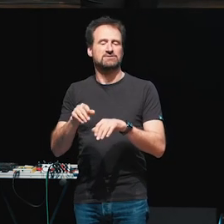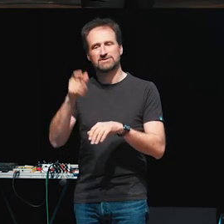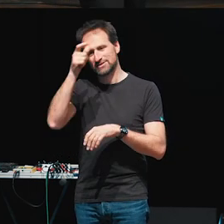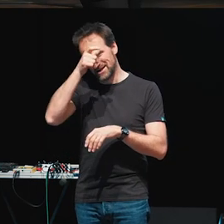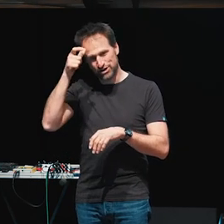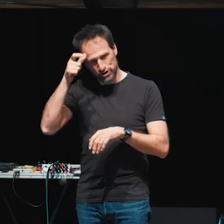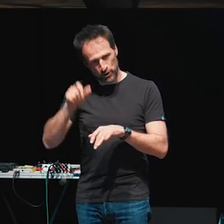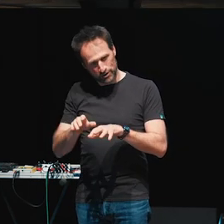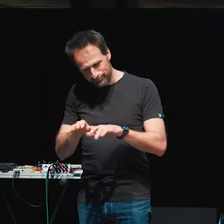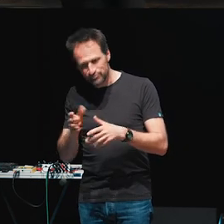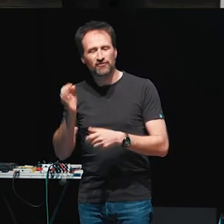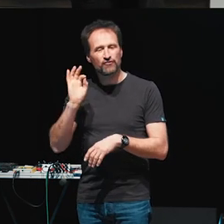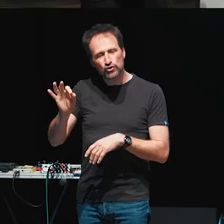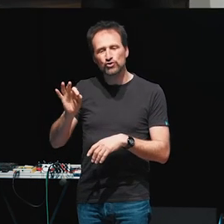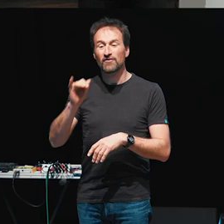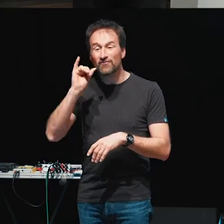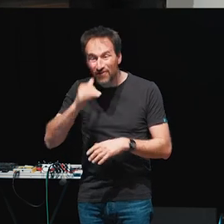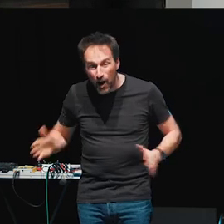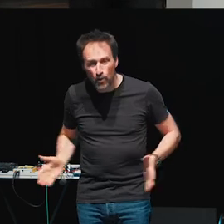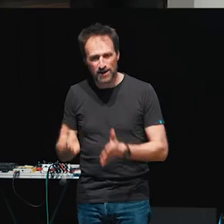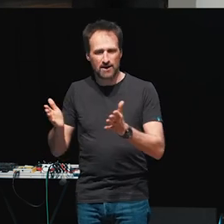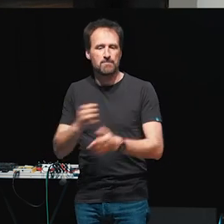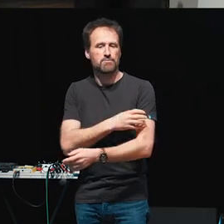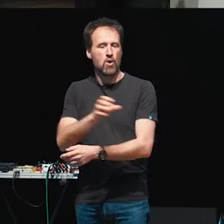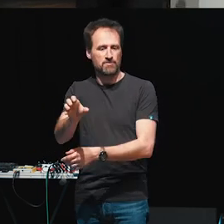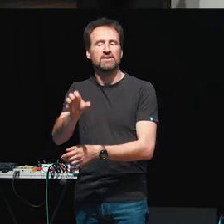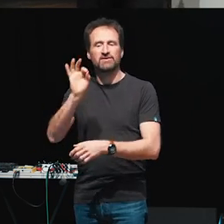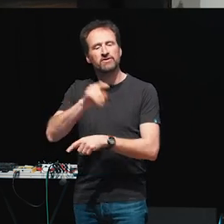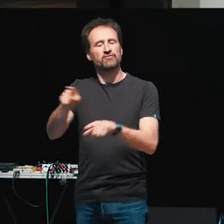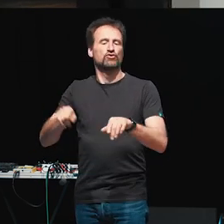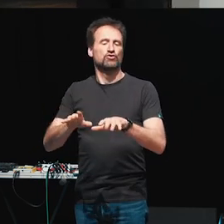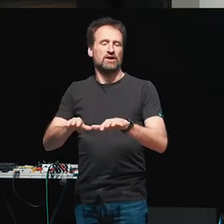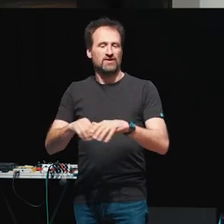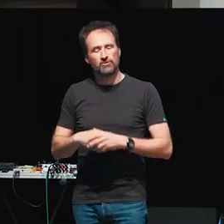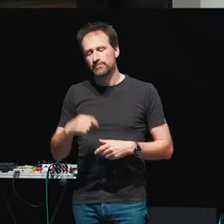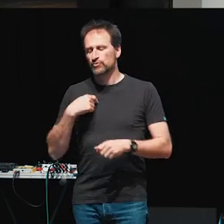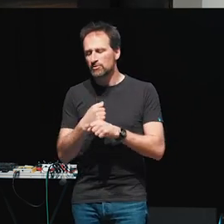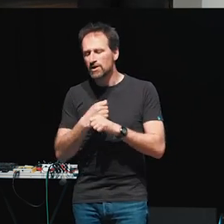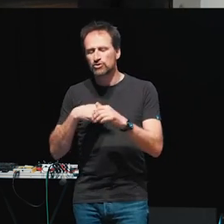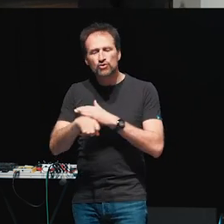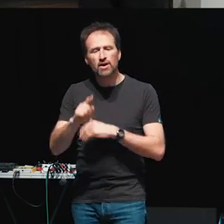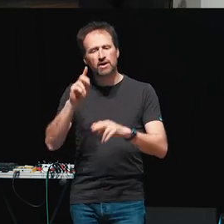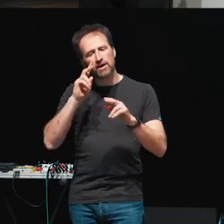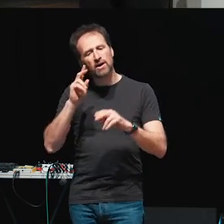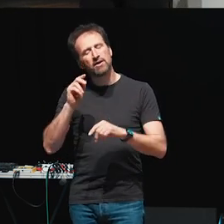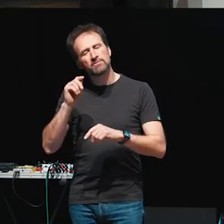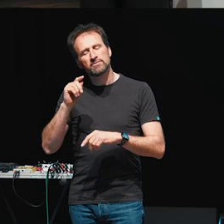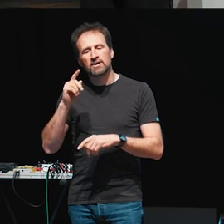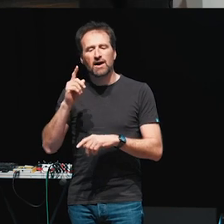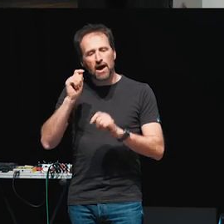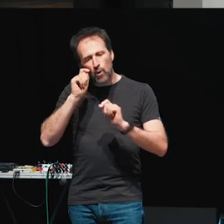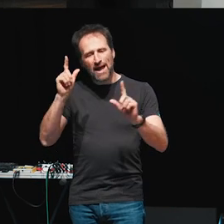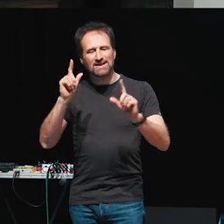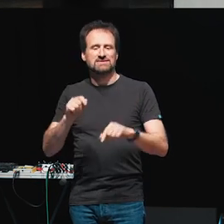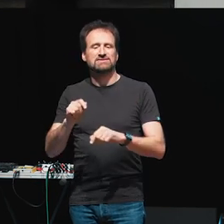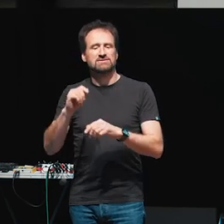gender gap in STEM fields over there. And I do this through awareness workshops and field trips and mentorship